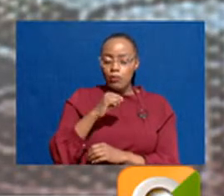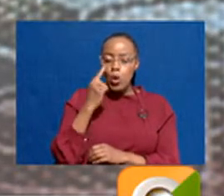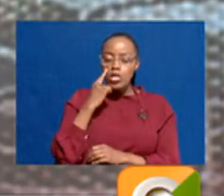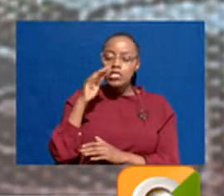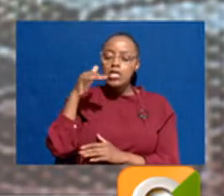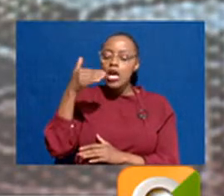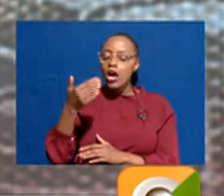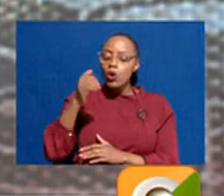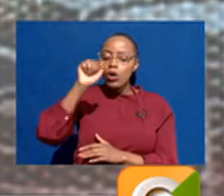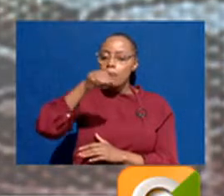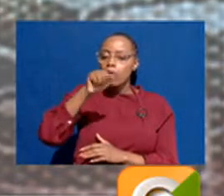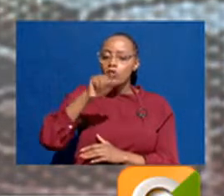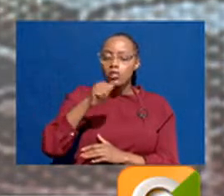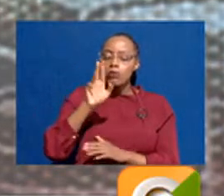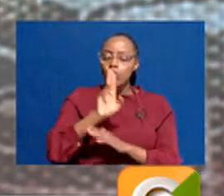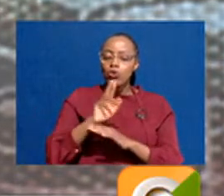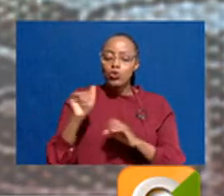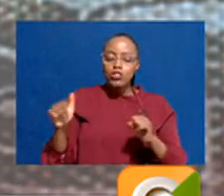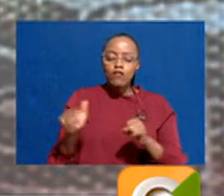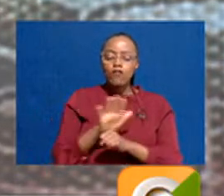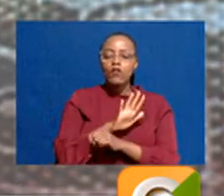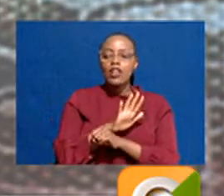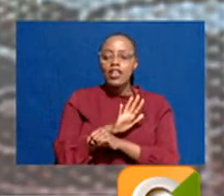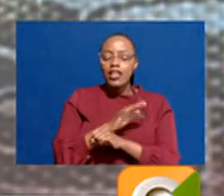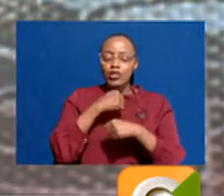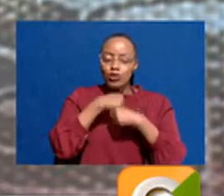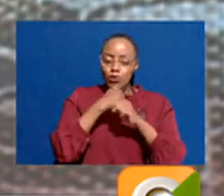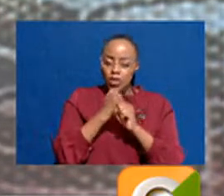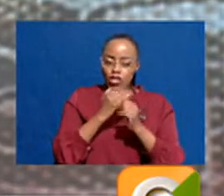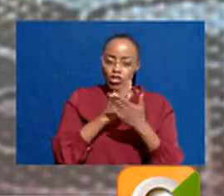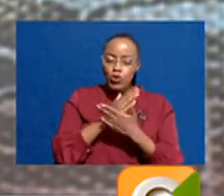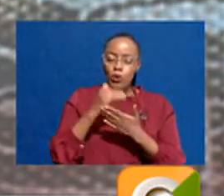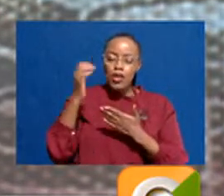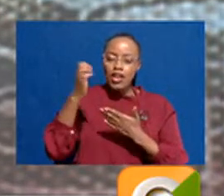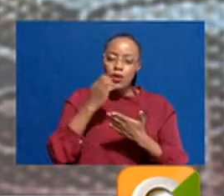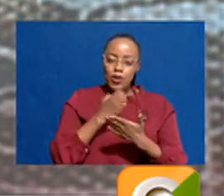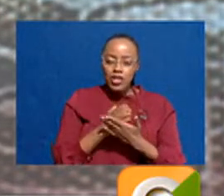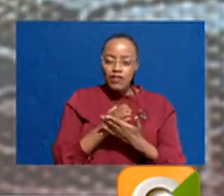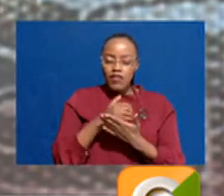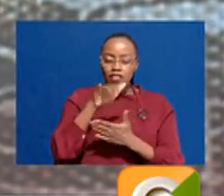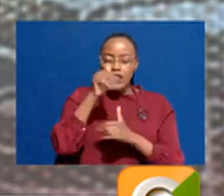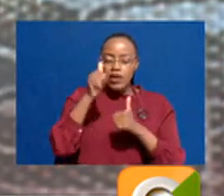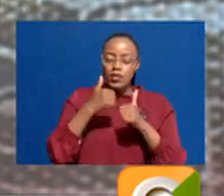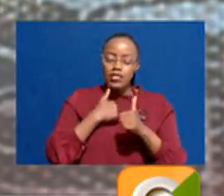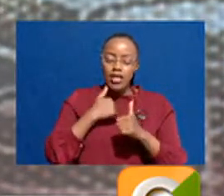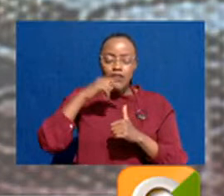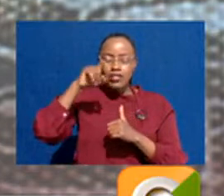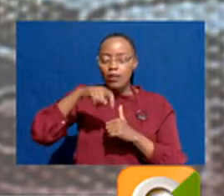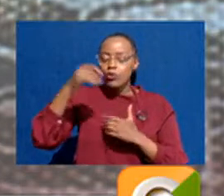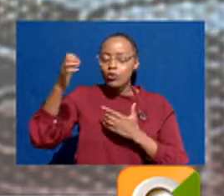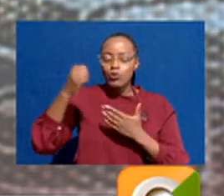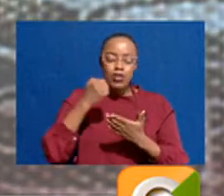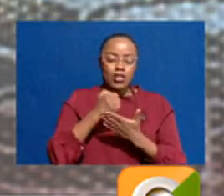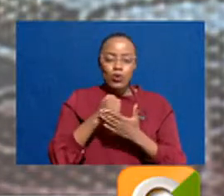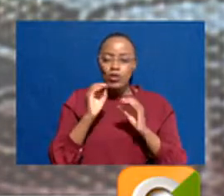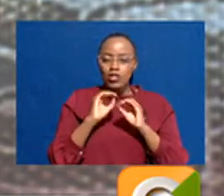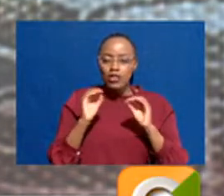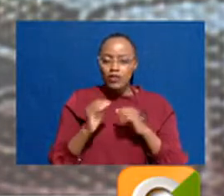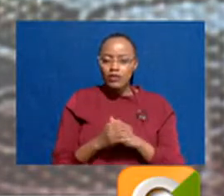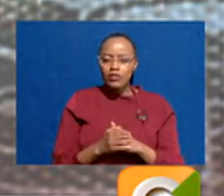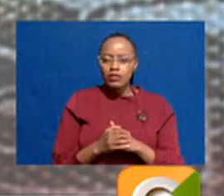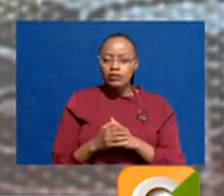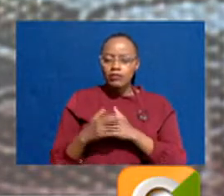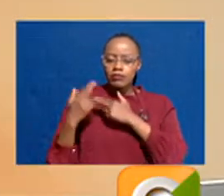how to optimize, to ensure that we are not recruiting in the areas that we should not be recruiting. Do you have any